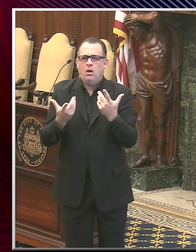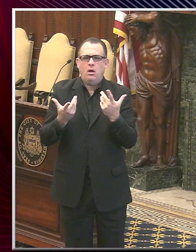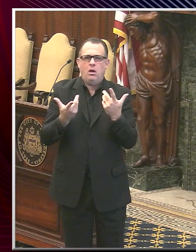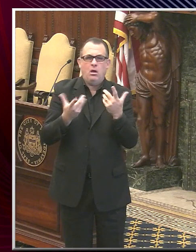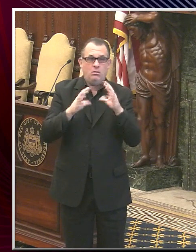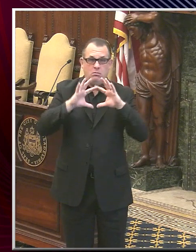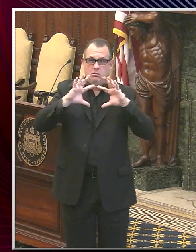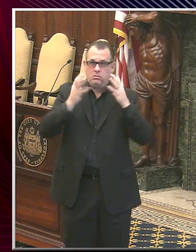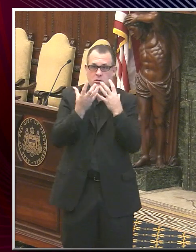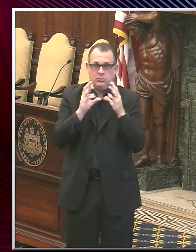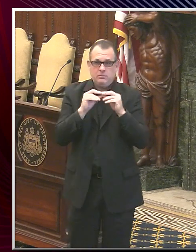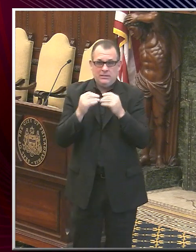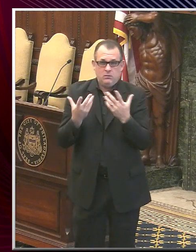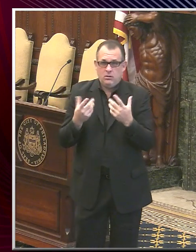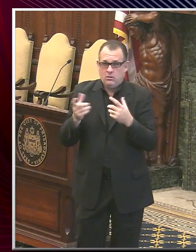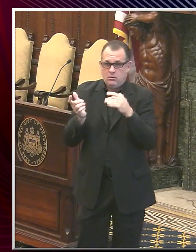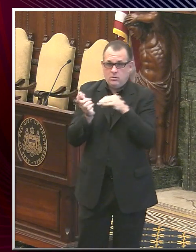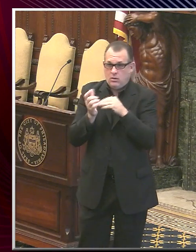Doctor, if you don't mind.